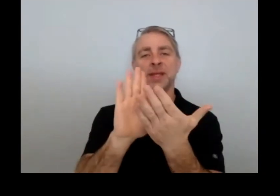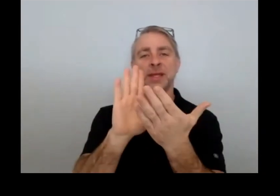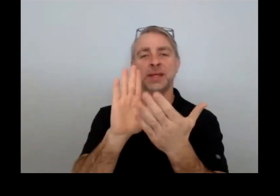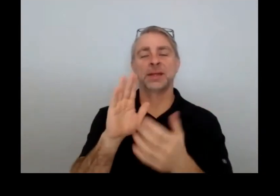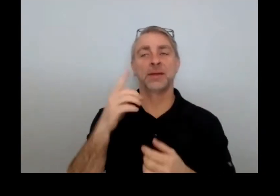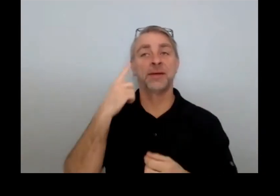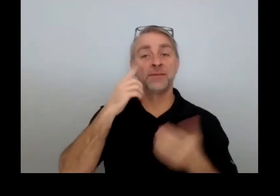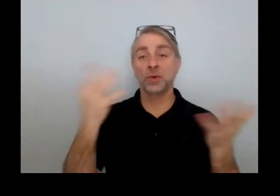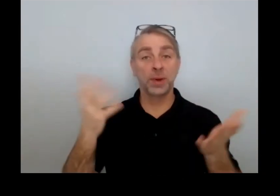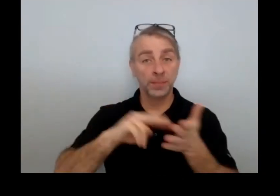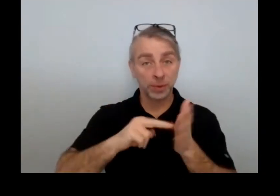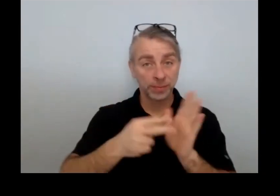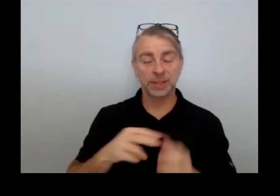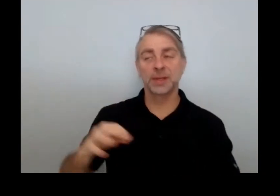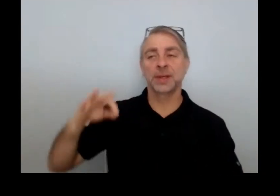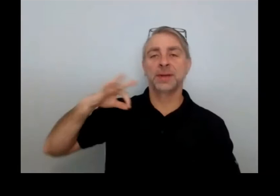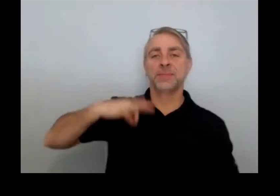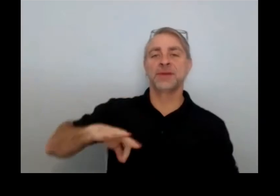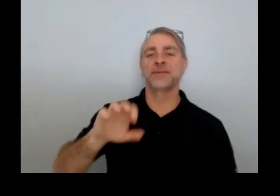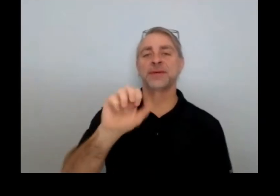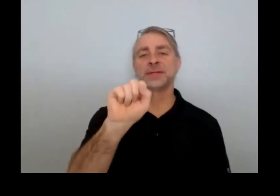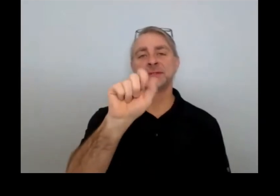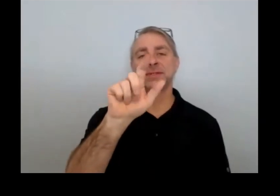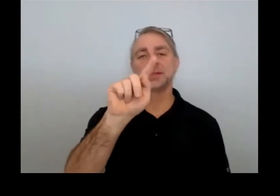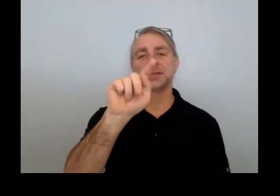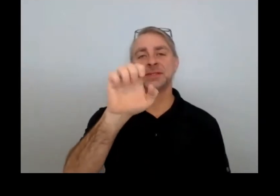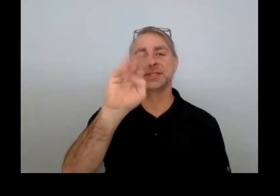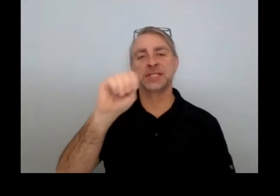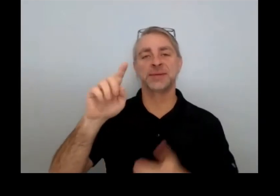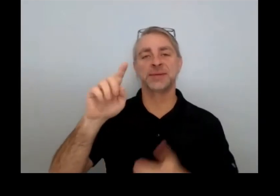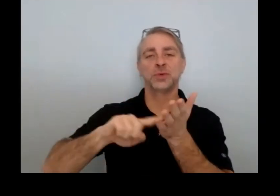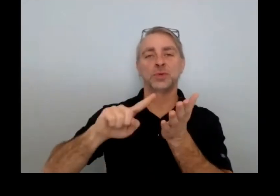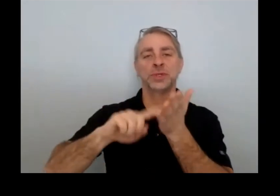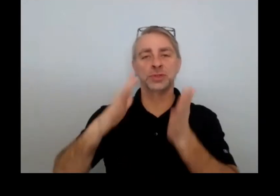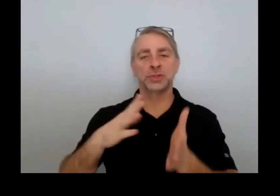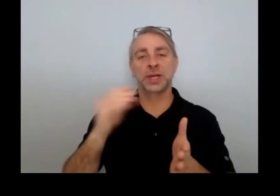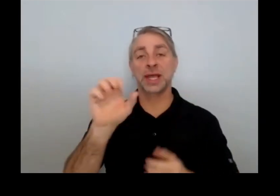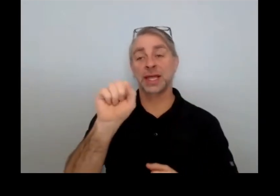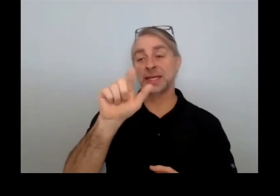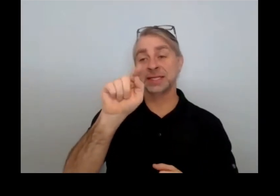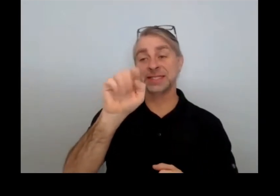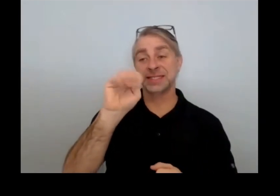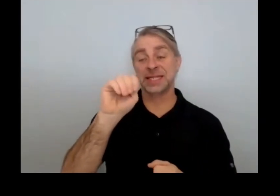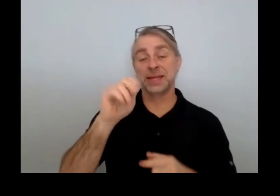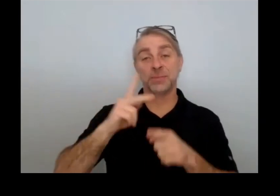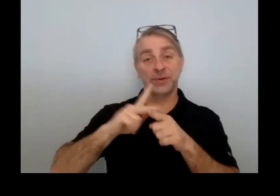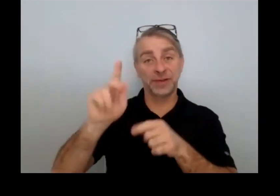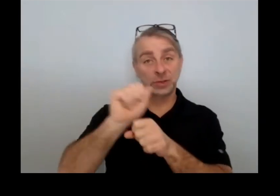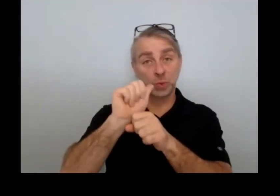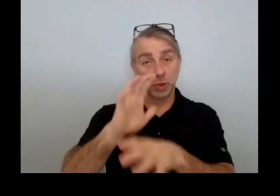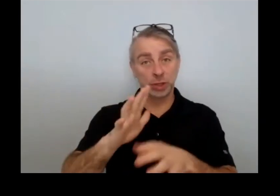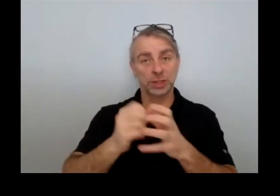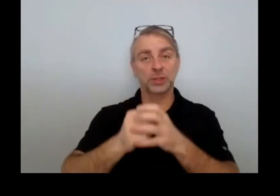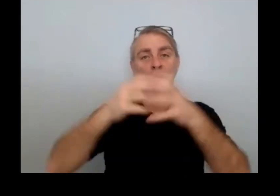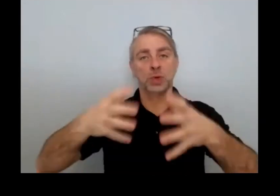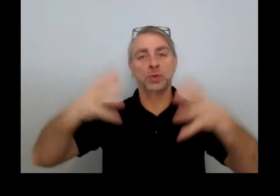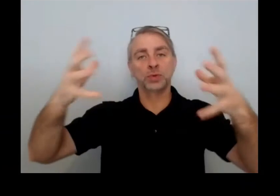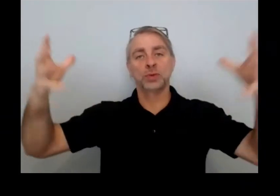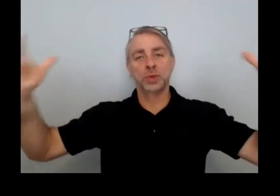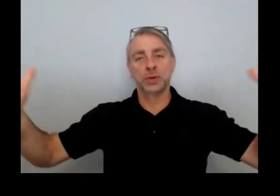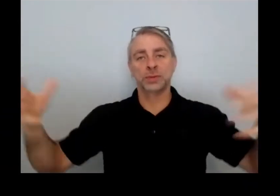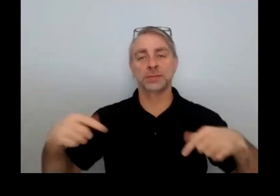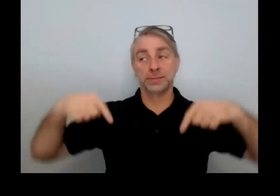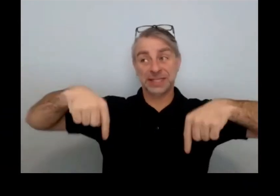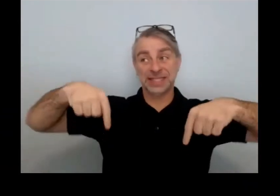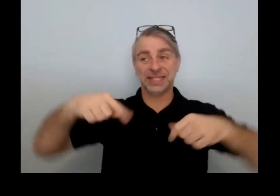education researchers and broaden the STEM professional workforce. This is our first workshop in this